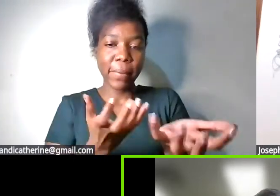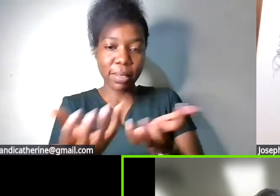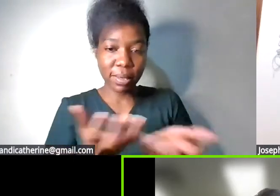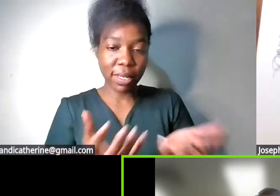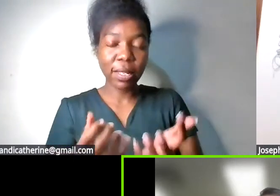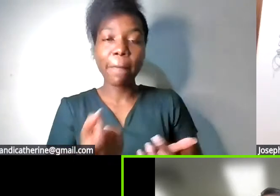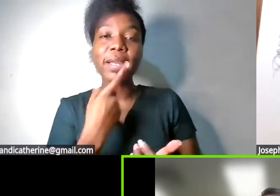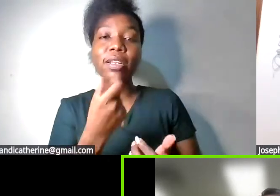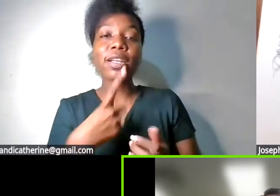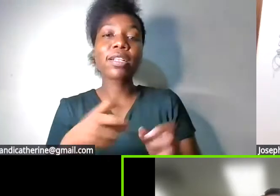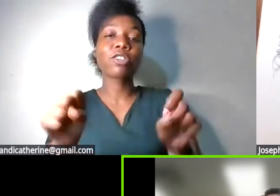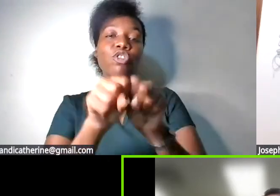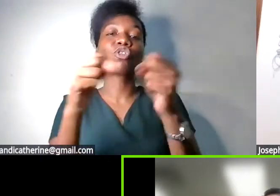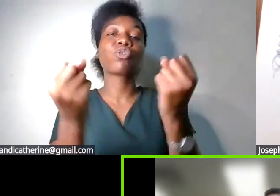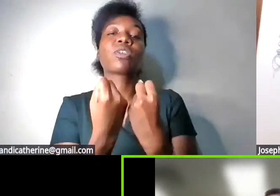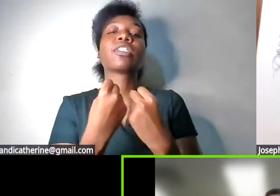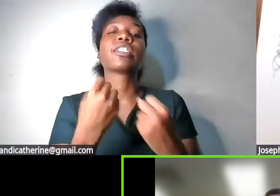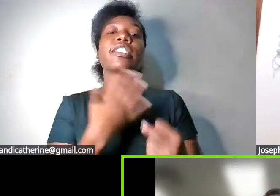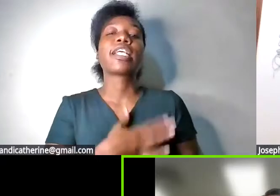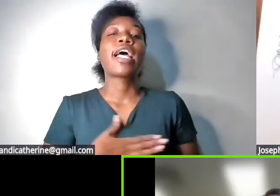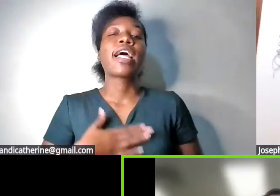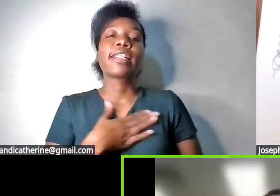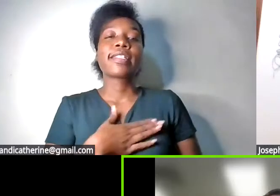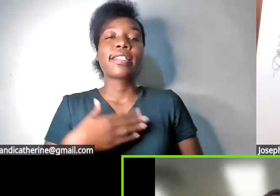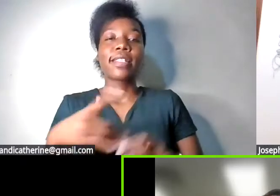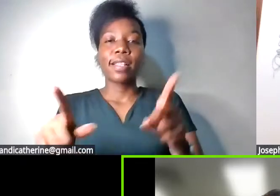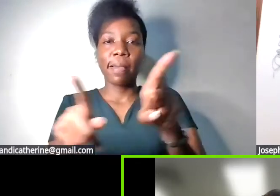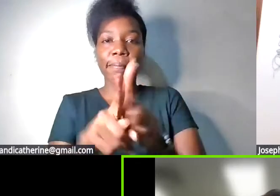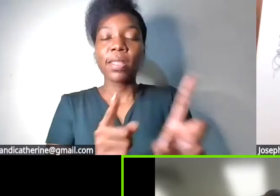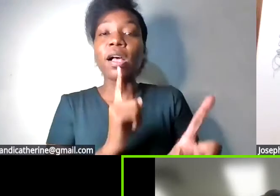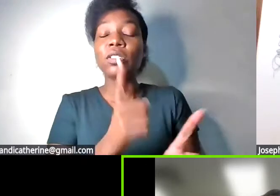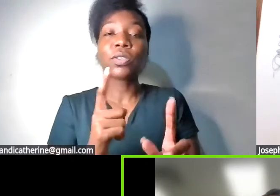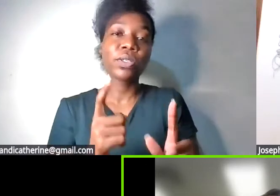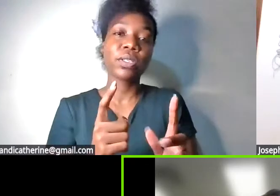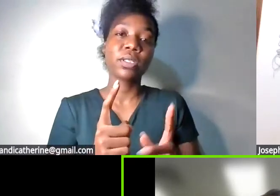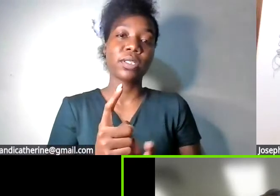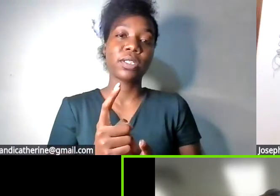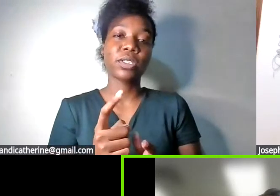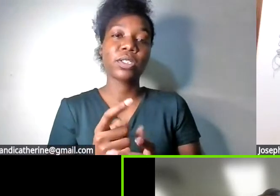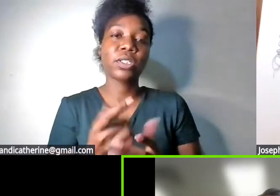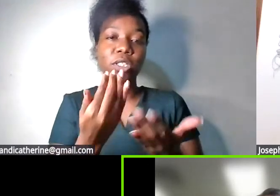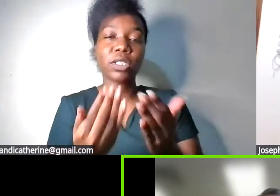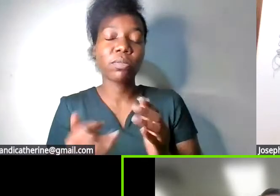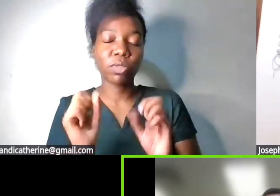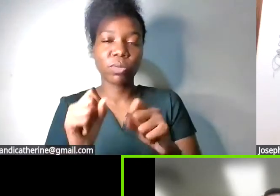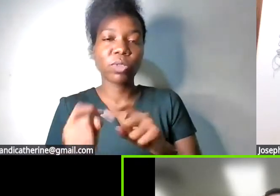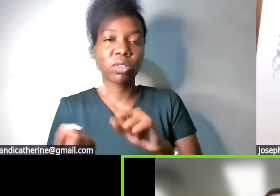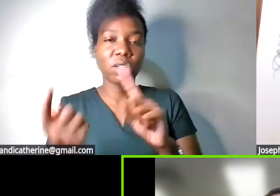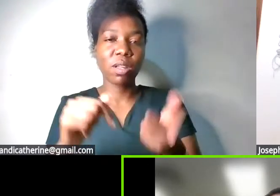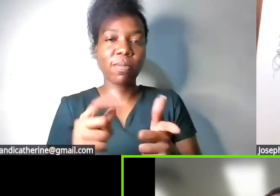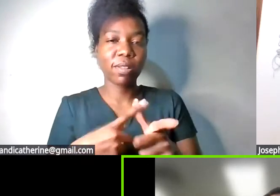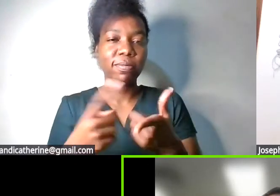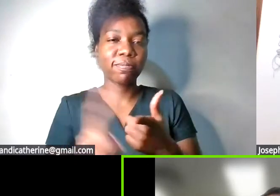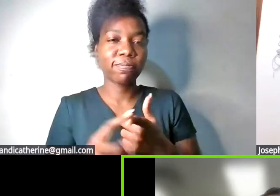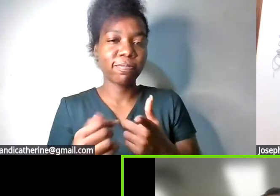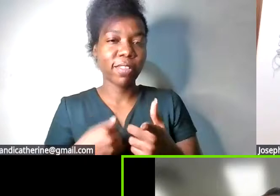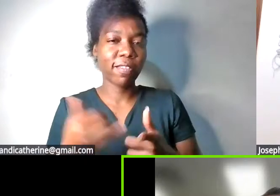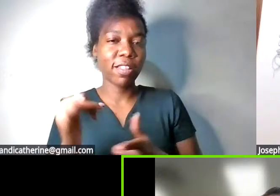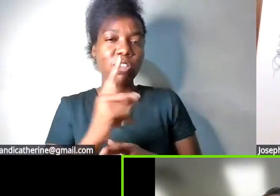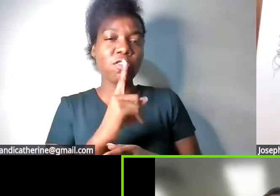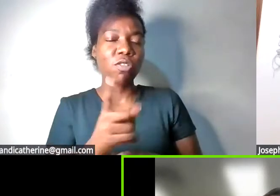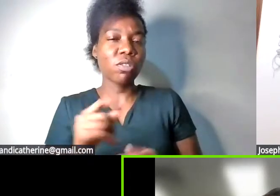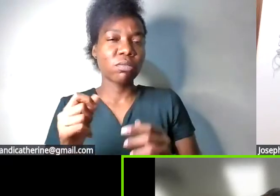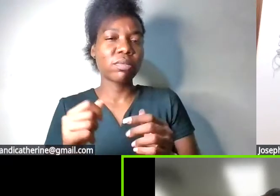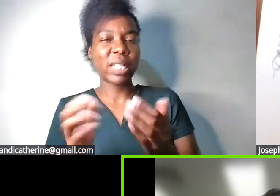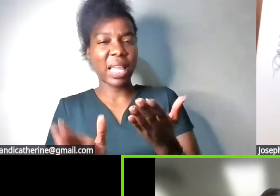sciences, to make sure that the students are going into the program they want to go into. So it saves the parents the